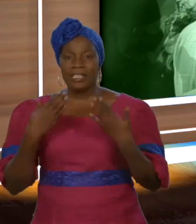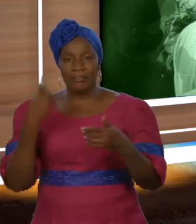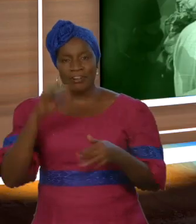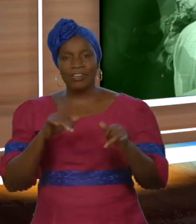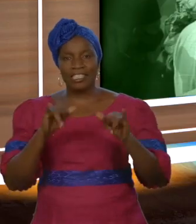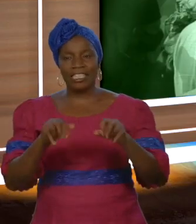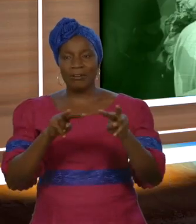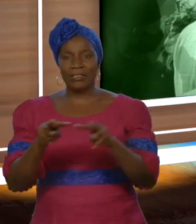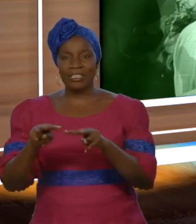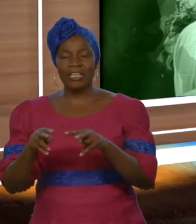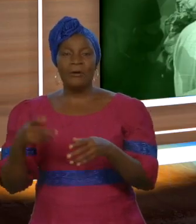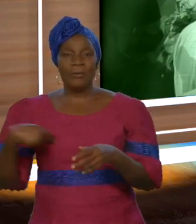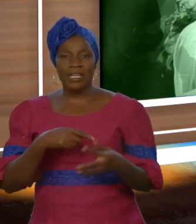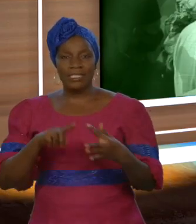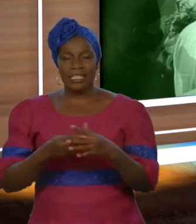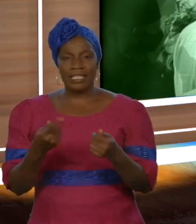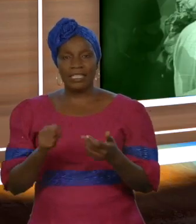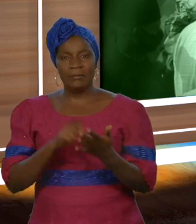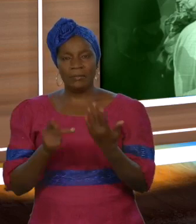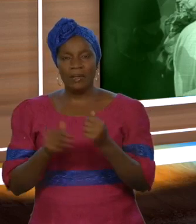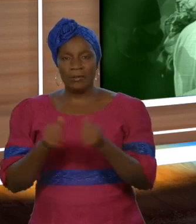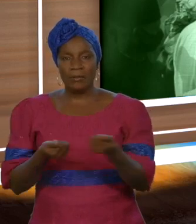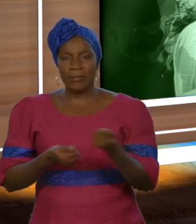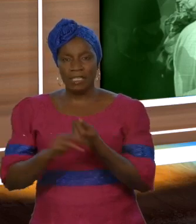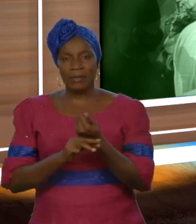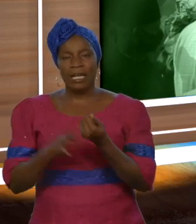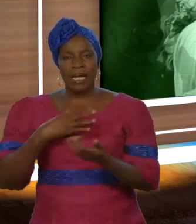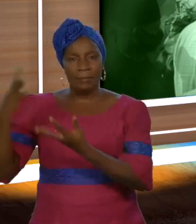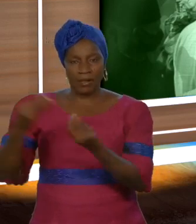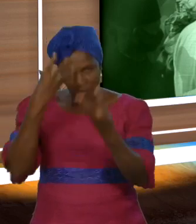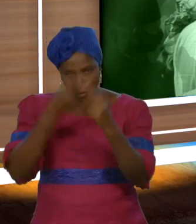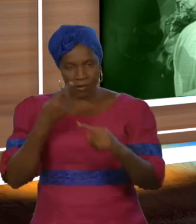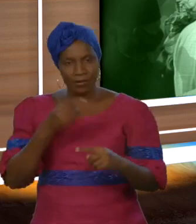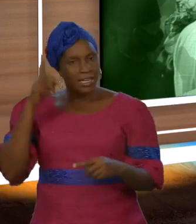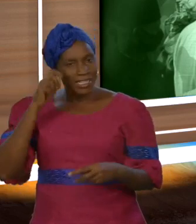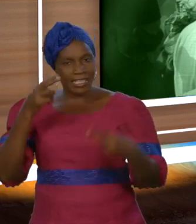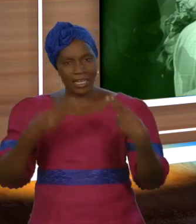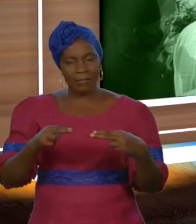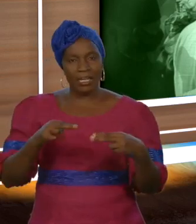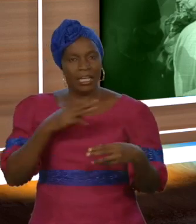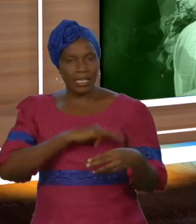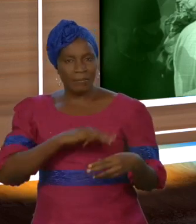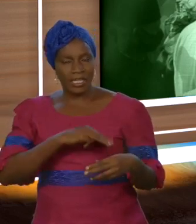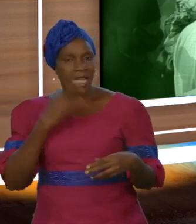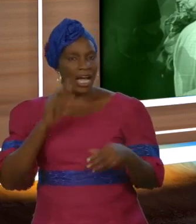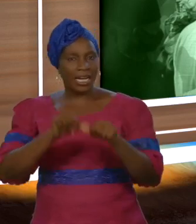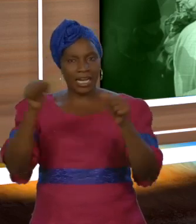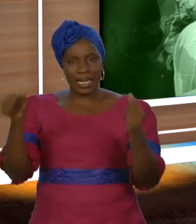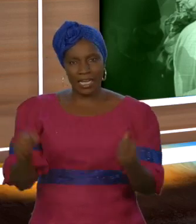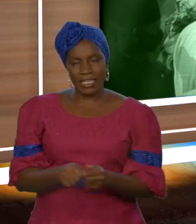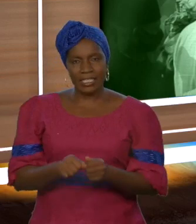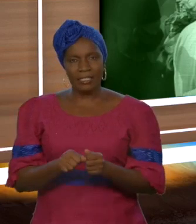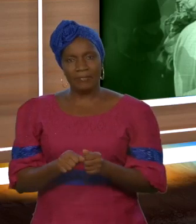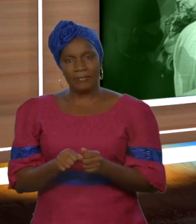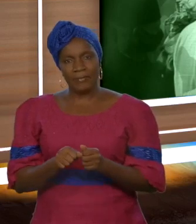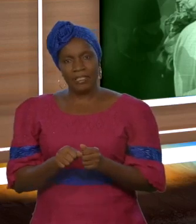Thanks for staying tuned. We begin the program with the management diary, and we bring you news on recent happenings in the humanitarian ministry as well